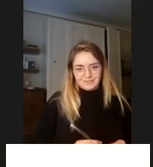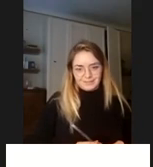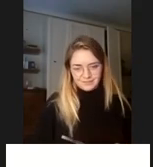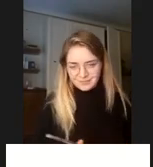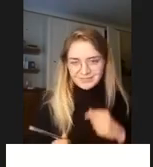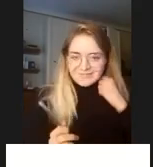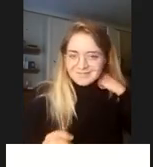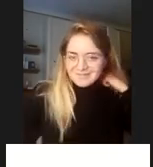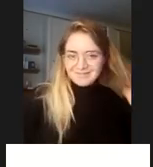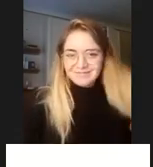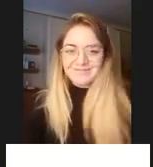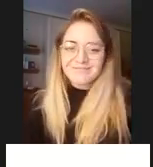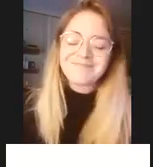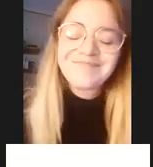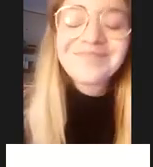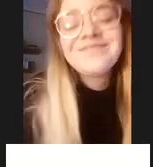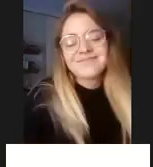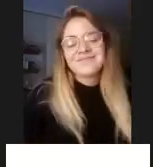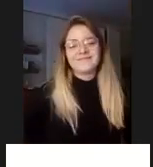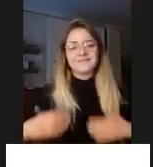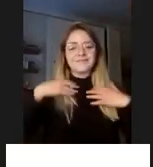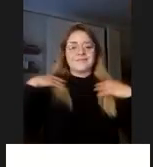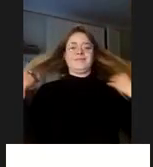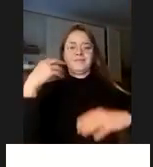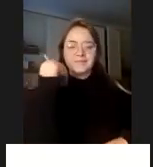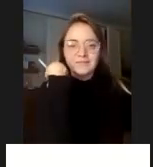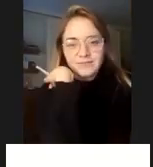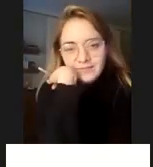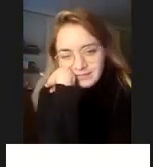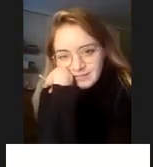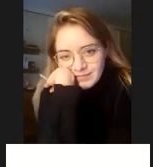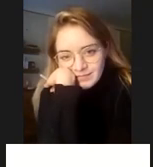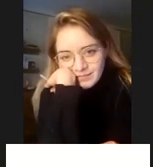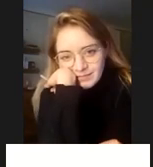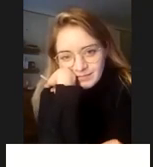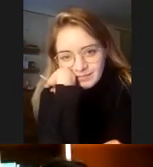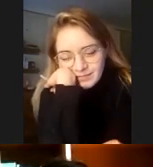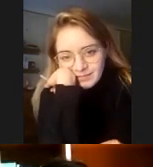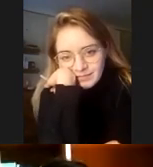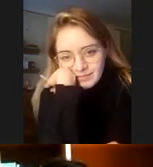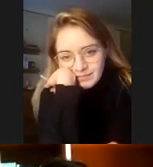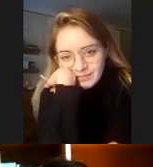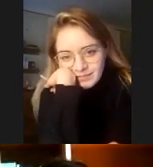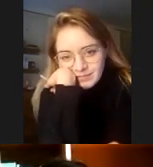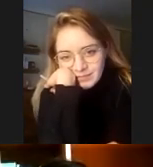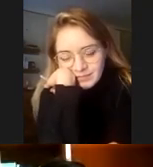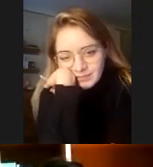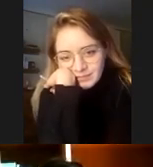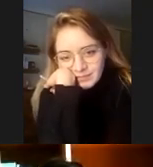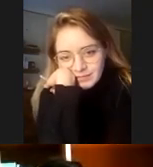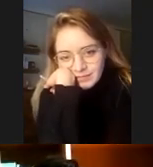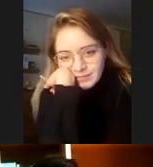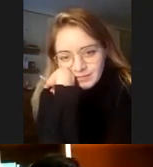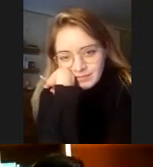Yes, thanks for the question. That gives me the opportunity to go a little bit in detail on one of